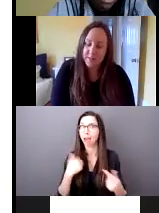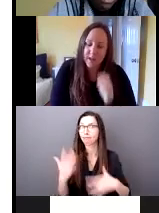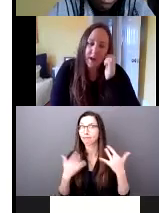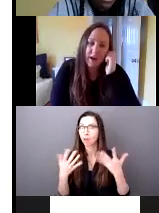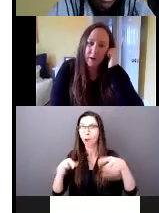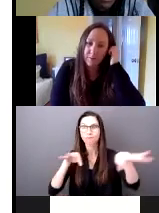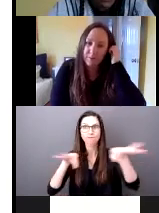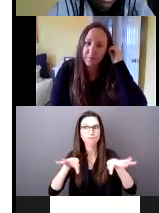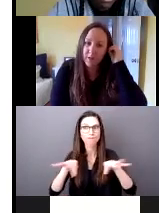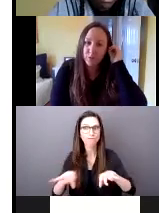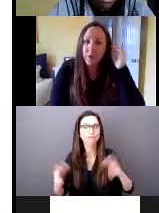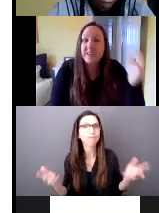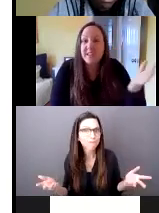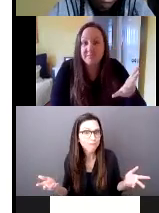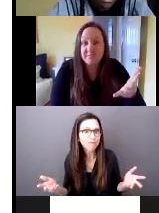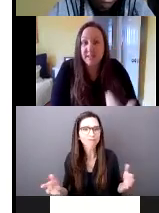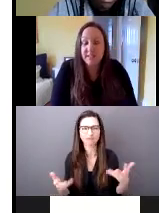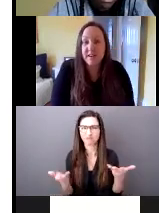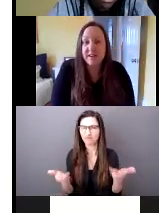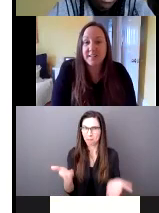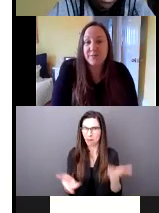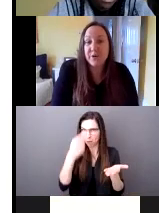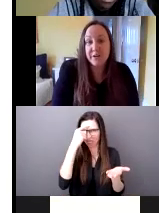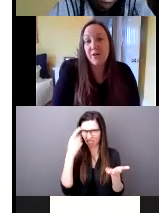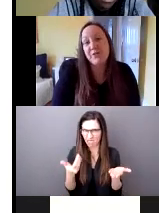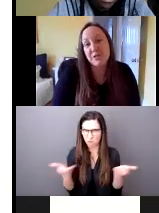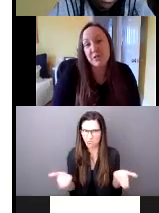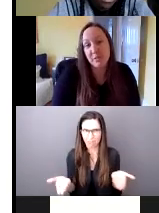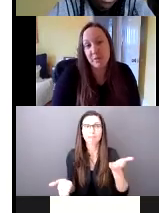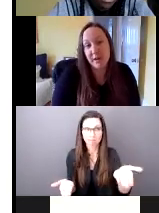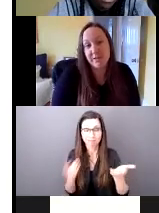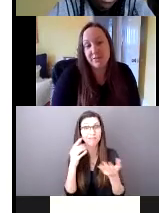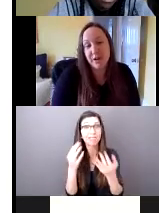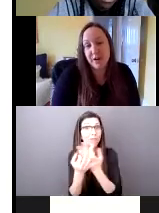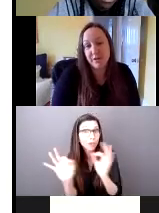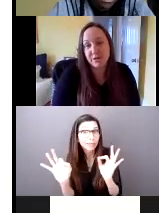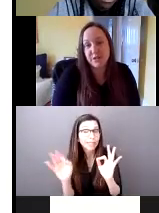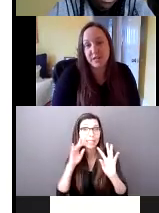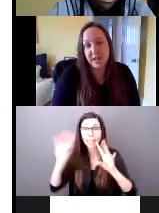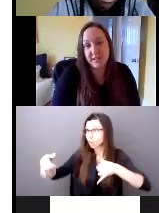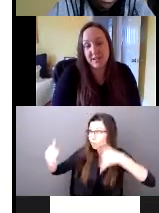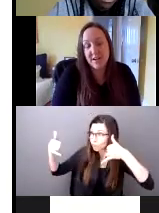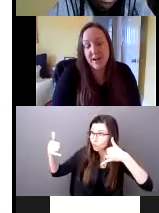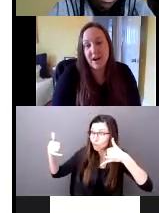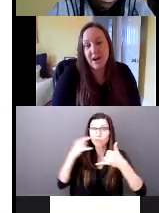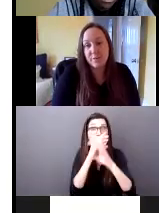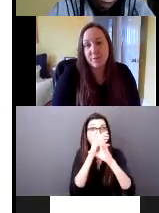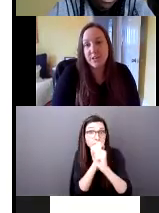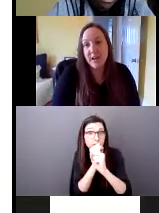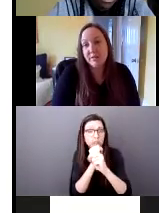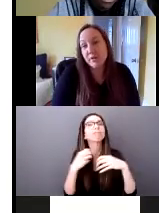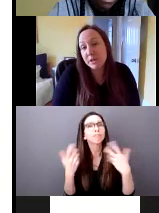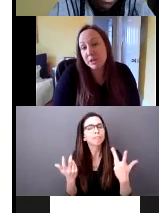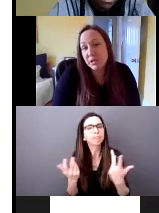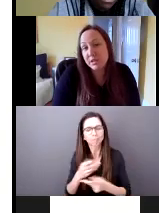folks. So what is it? It's a free and confidential helpline for caregivers to connect, to